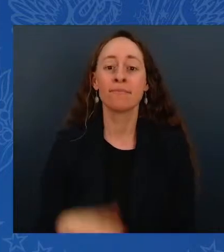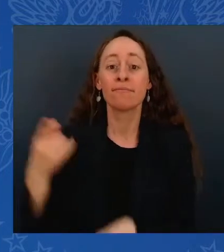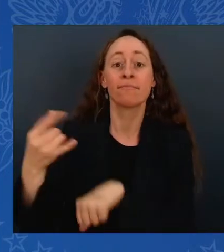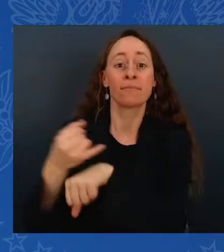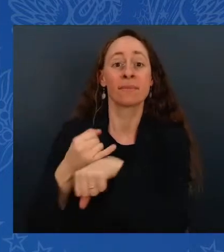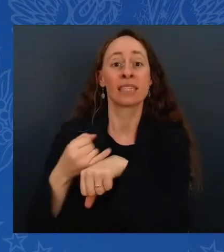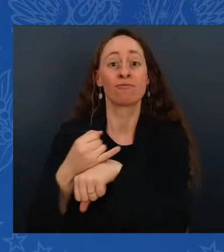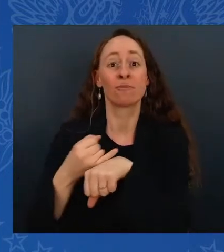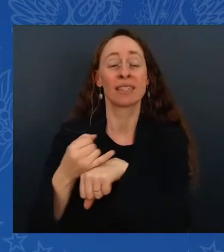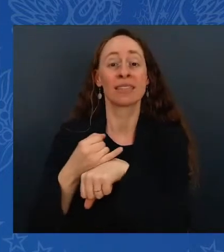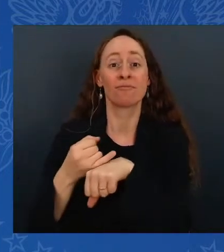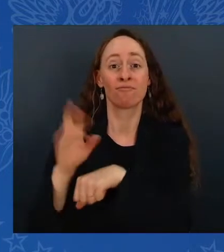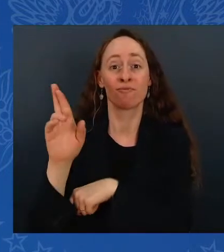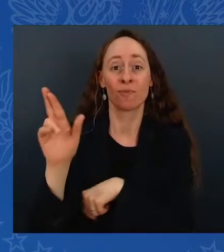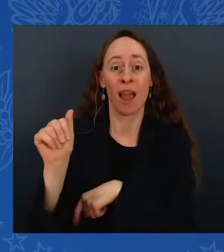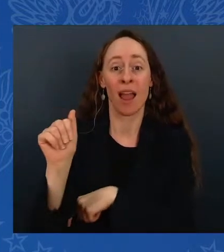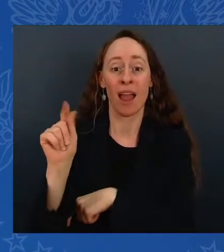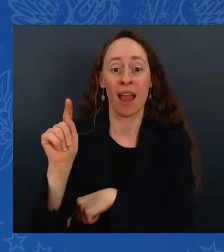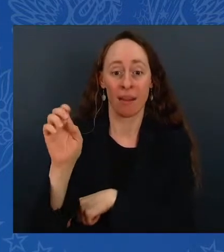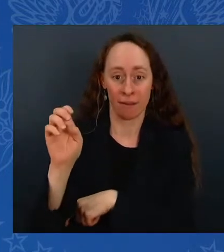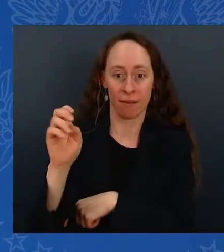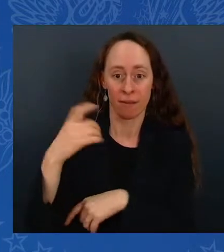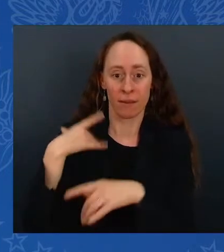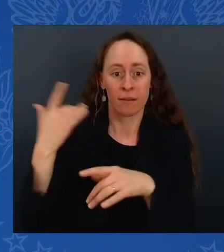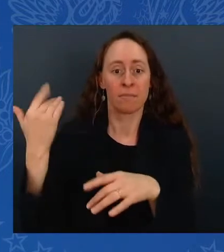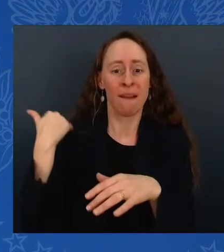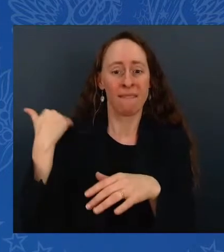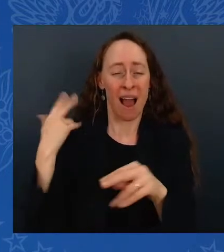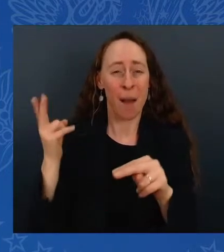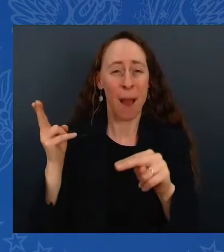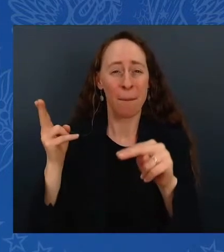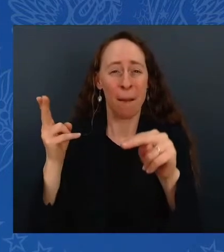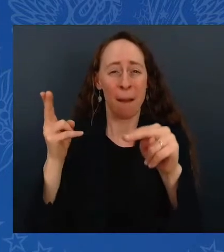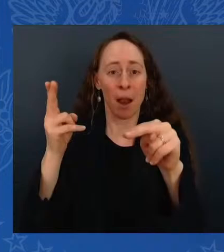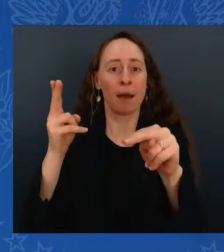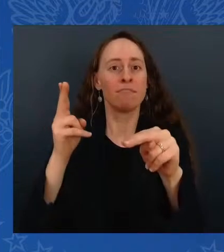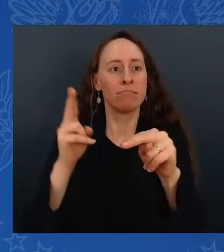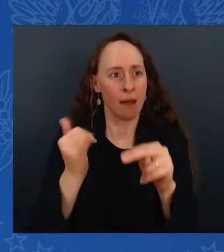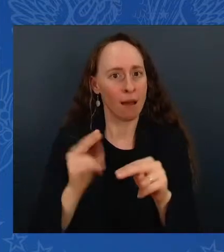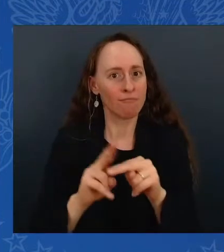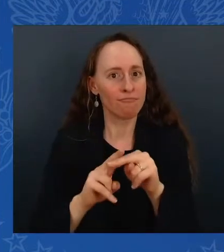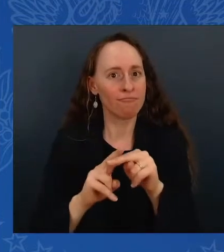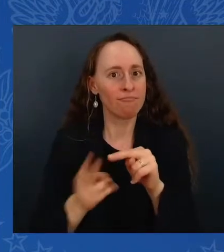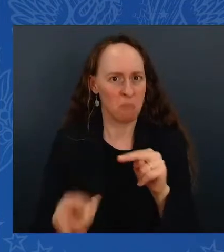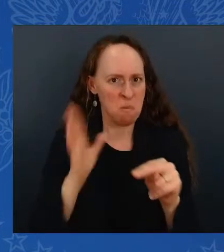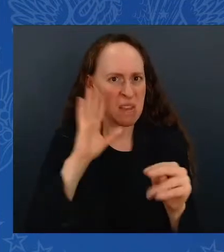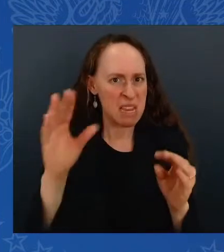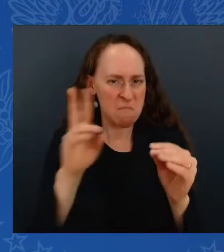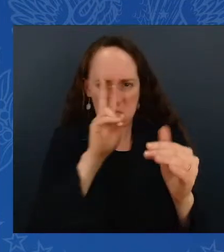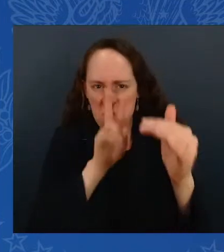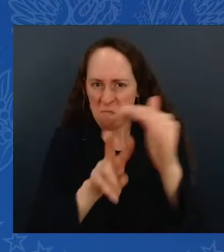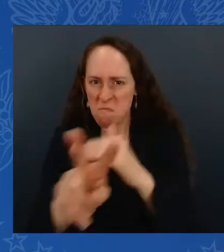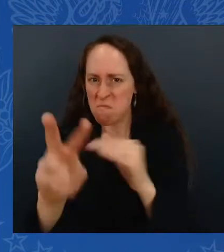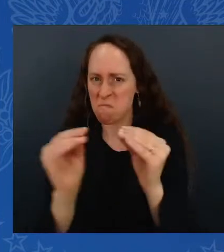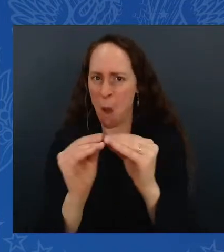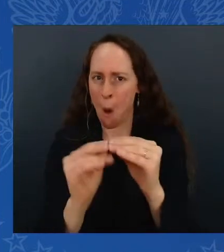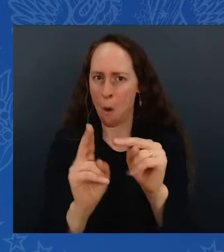down, and they're expected to go down further. And that's a good place for us to be.